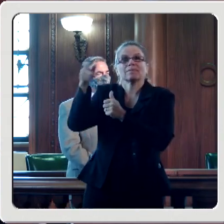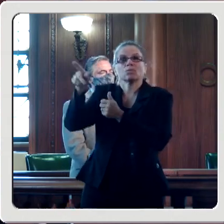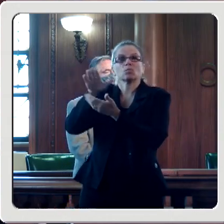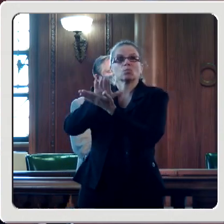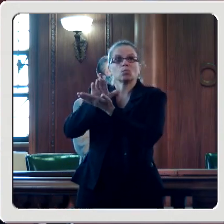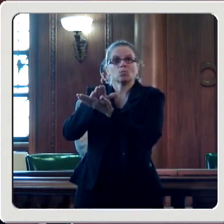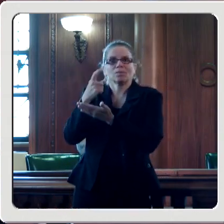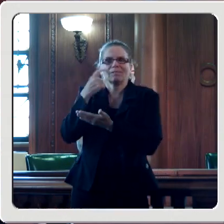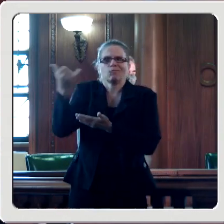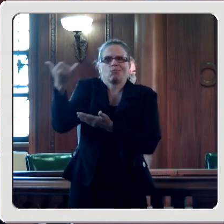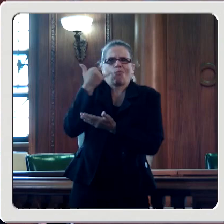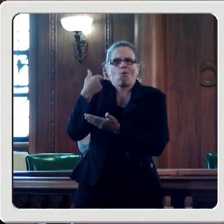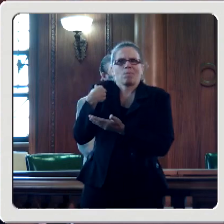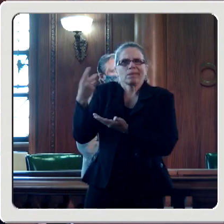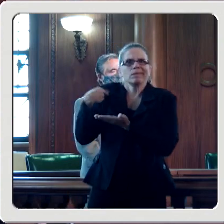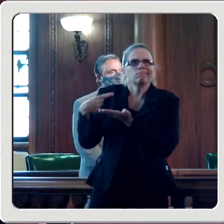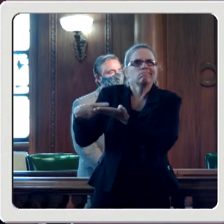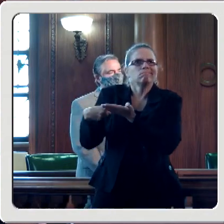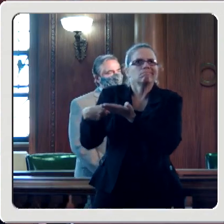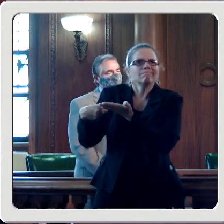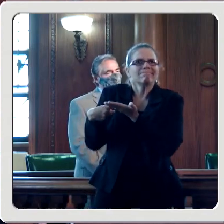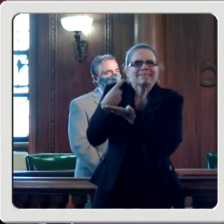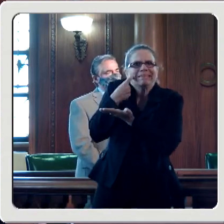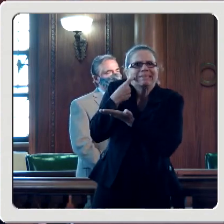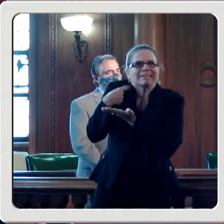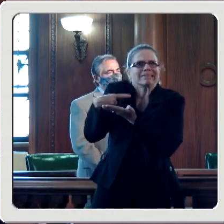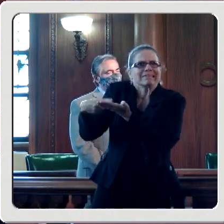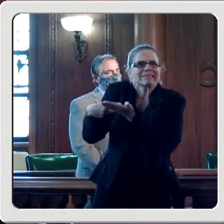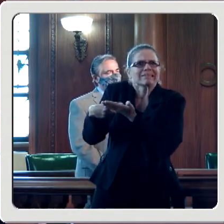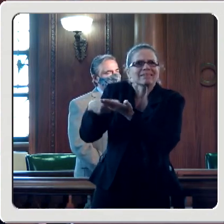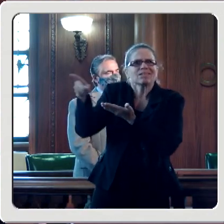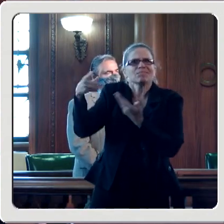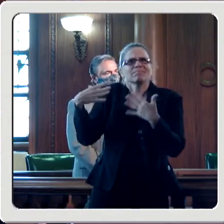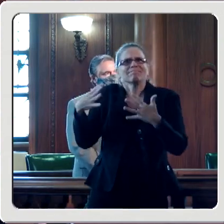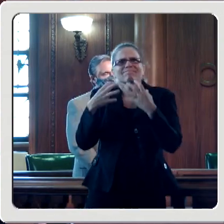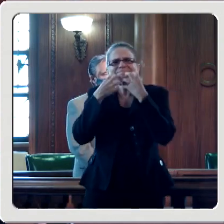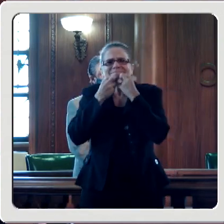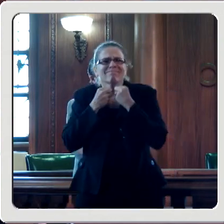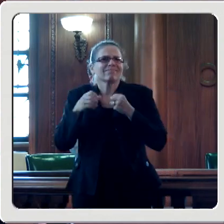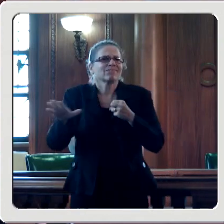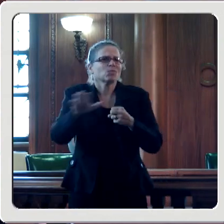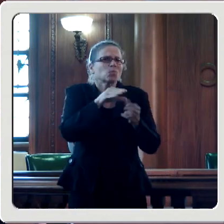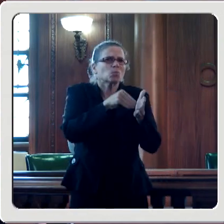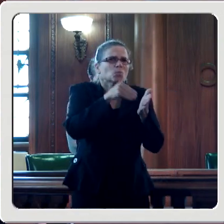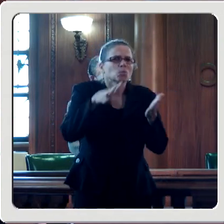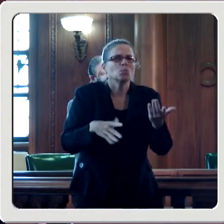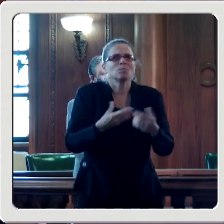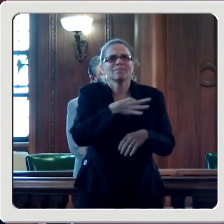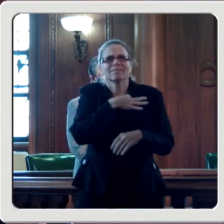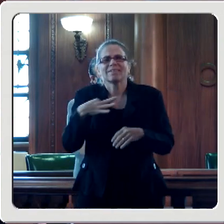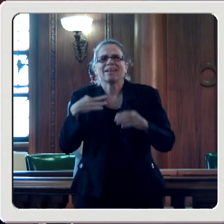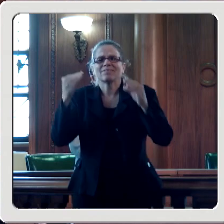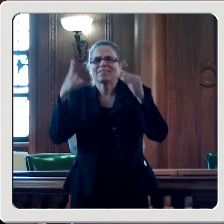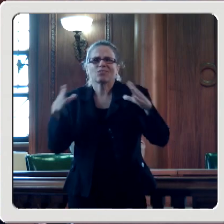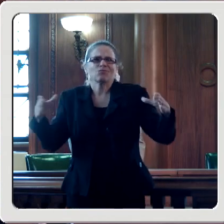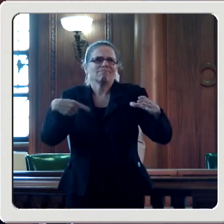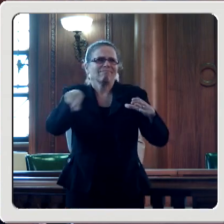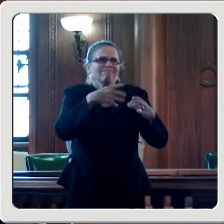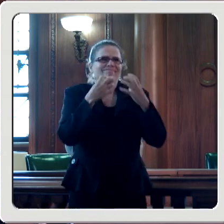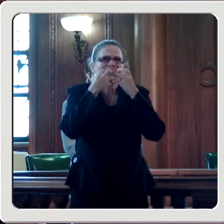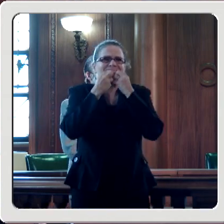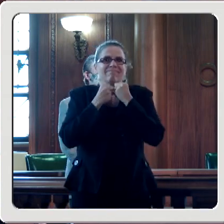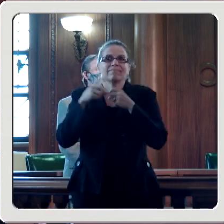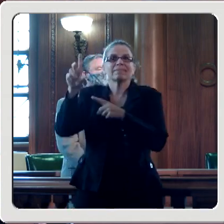his staff, the students, and the teachers, that the Department of Elementary and